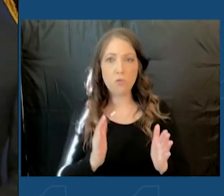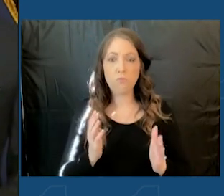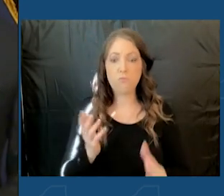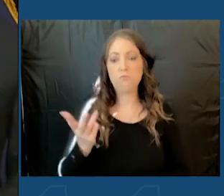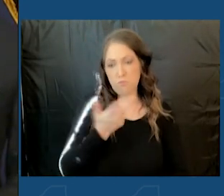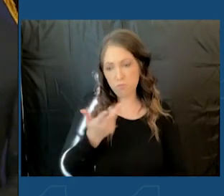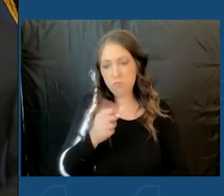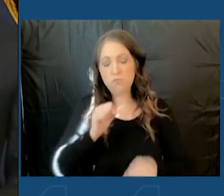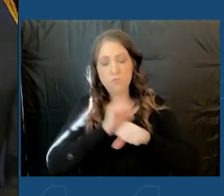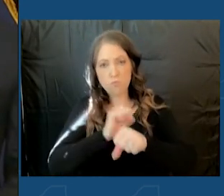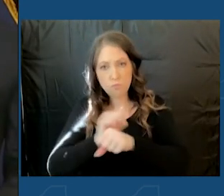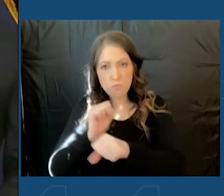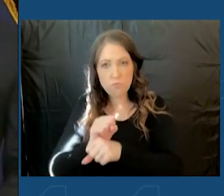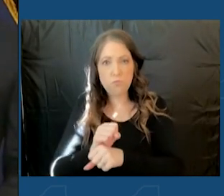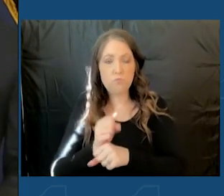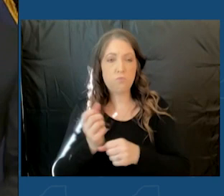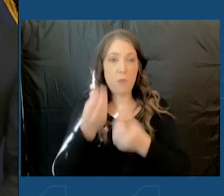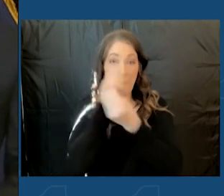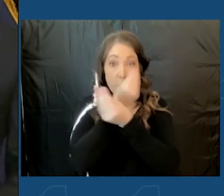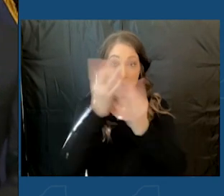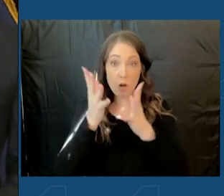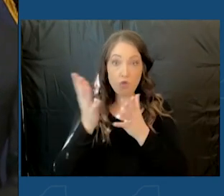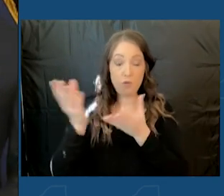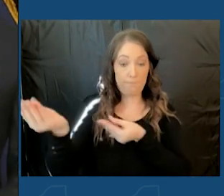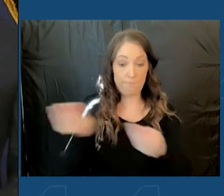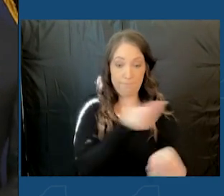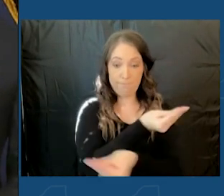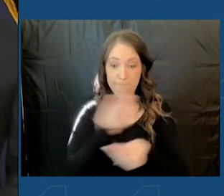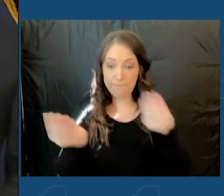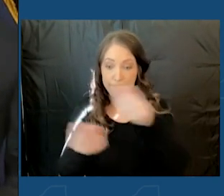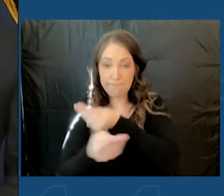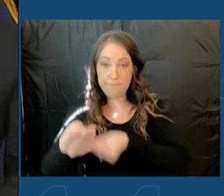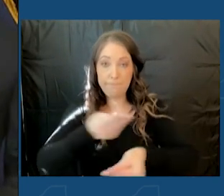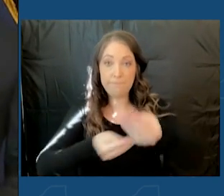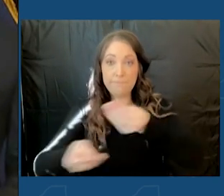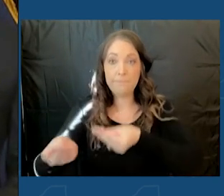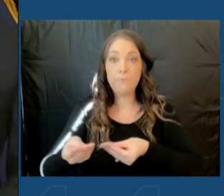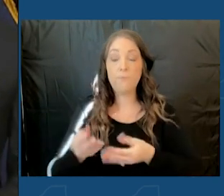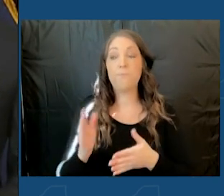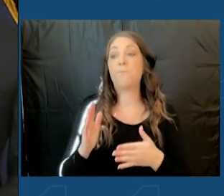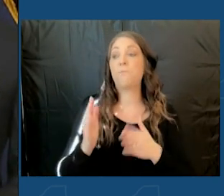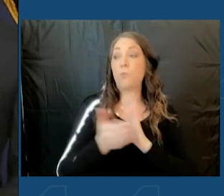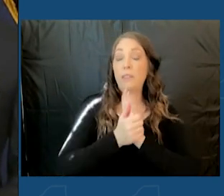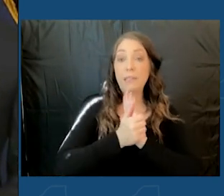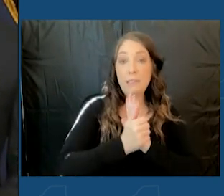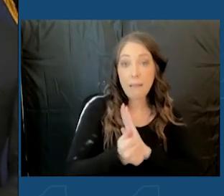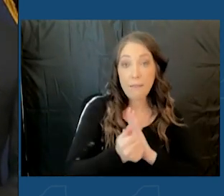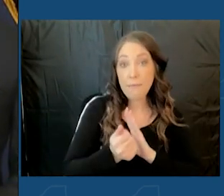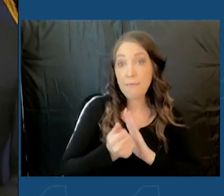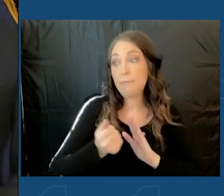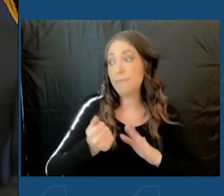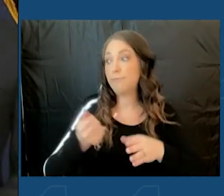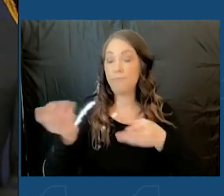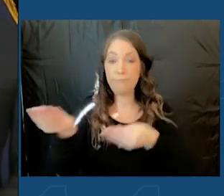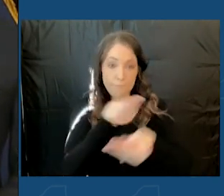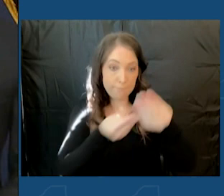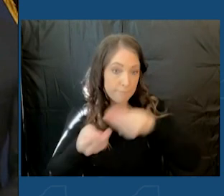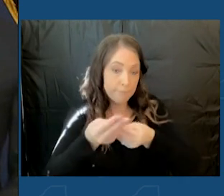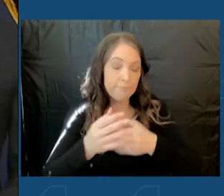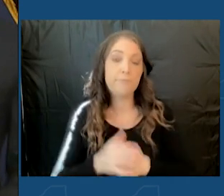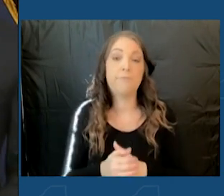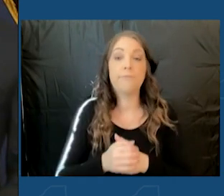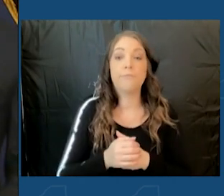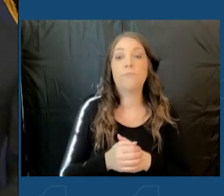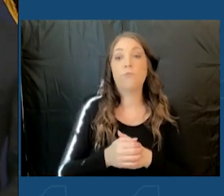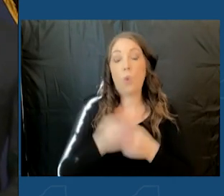to sharing information, sharing resources, sharing talent, and that is how we're going to make a real difference. So we're not just going to talk about doing something,